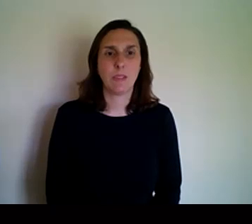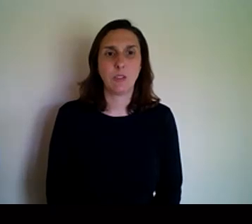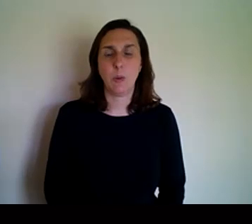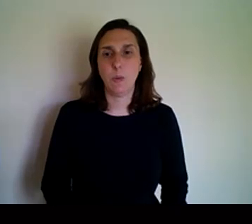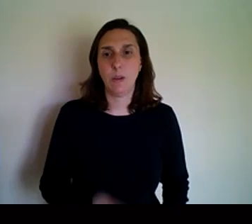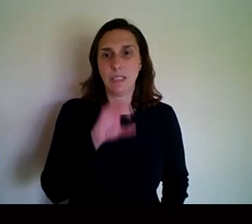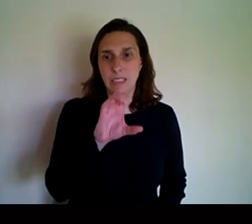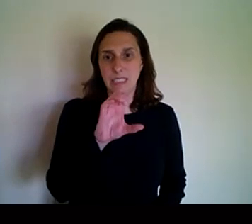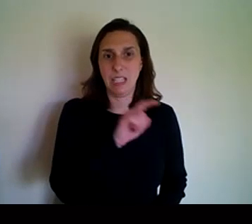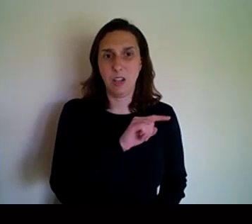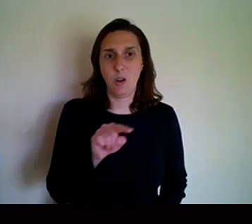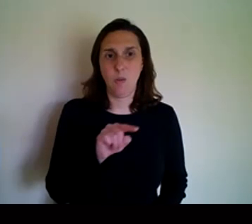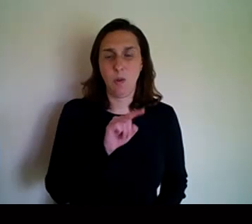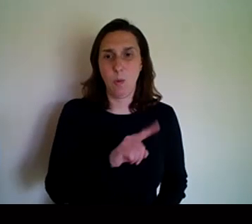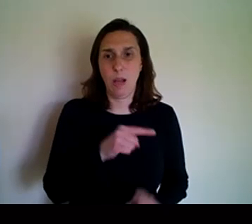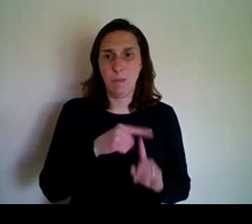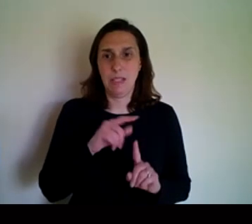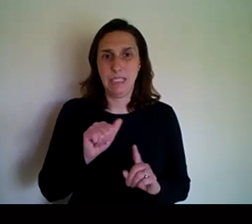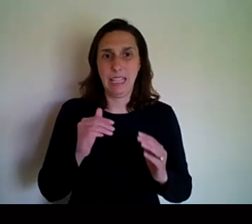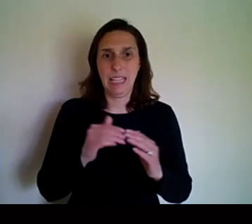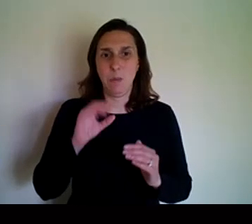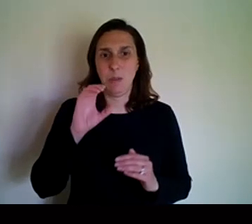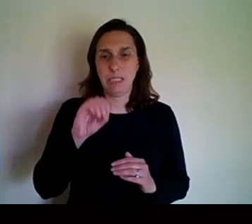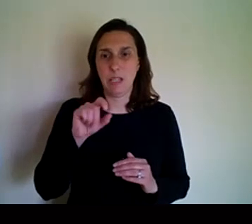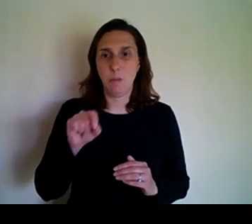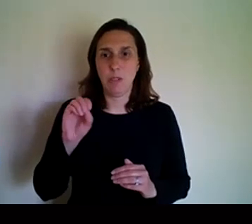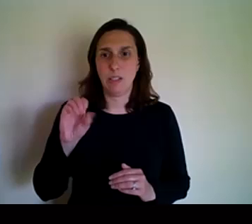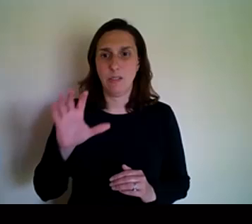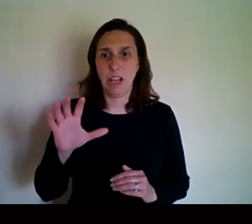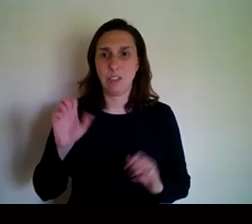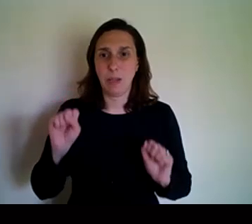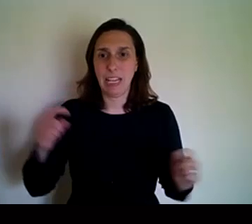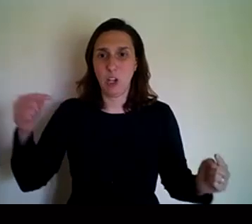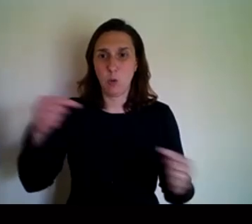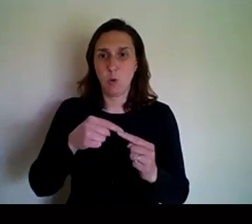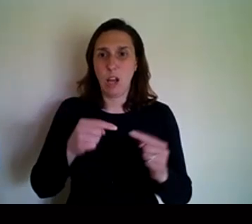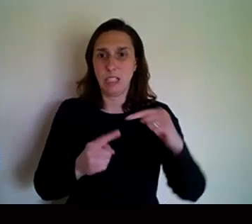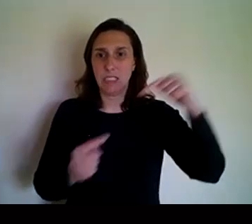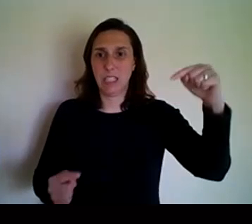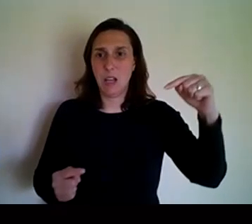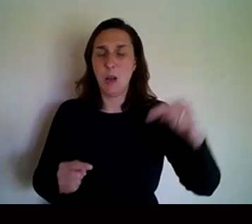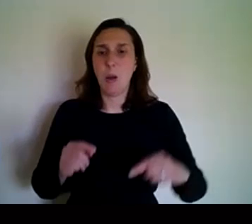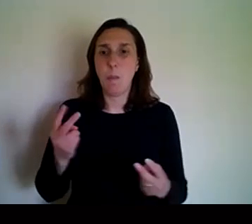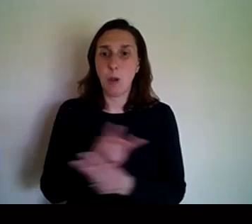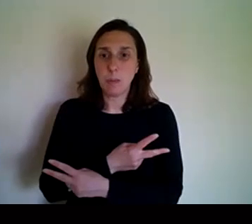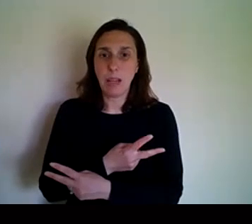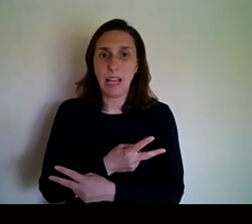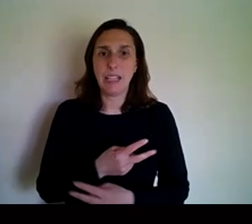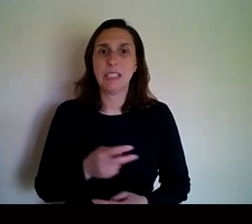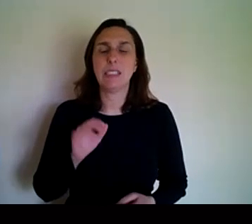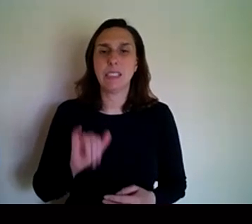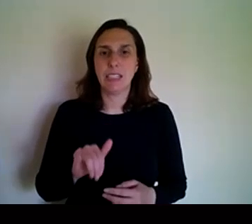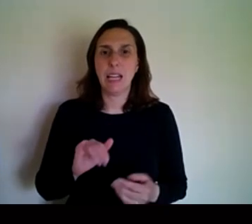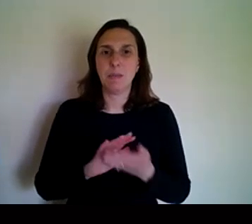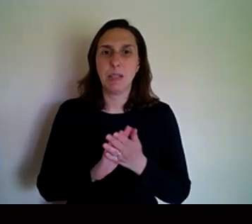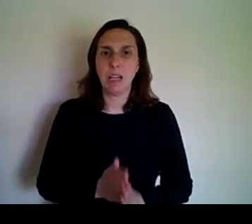0.05. I'll cross multiply, so this becomes c equals 0.05 times 1